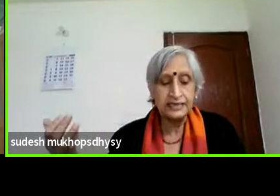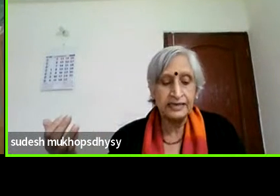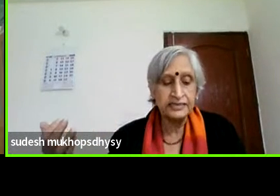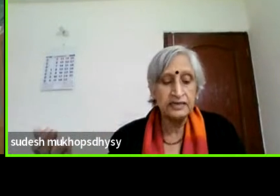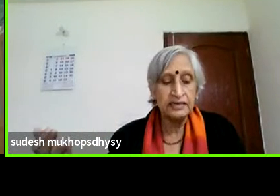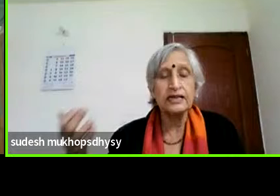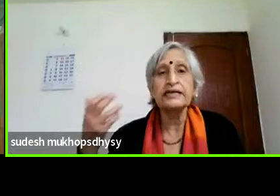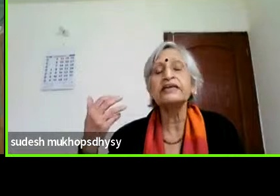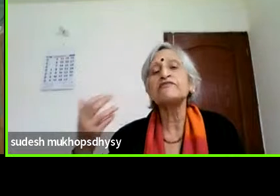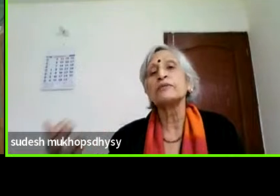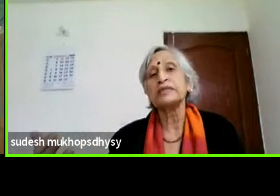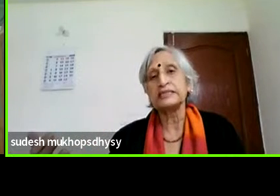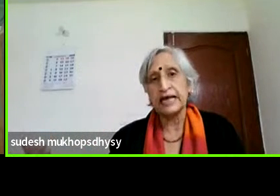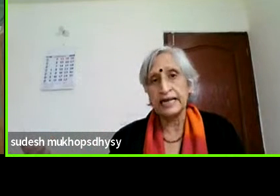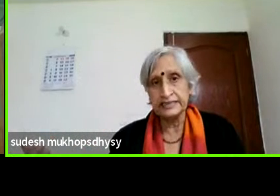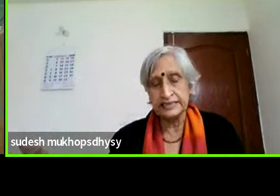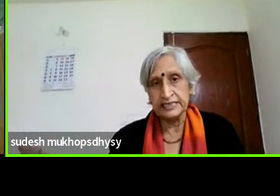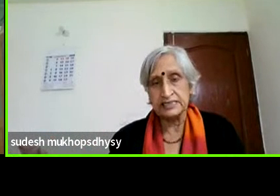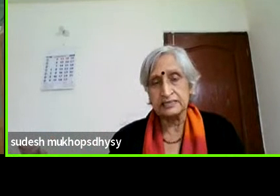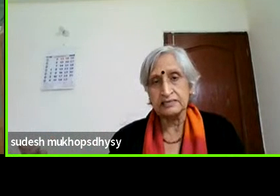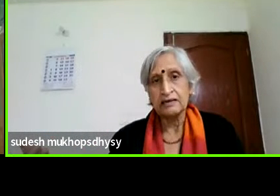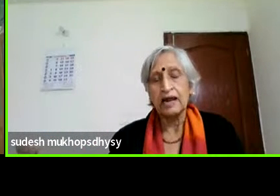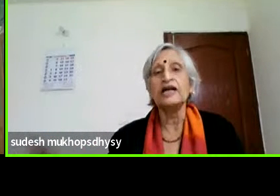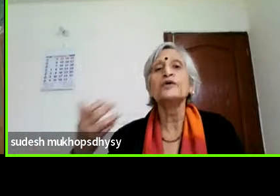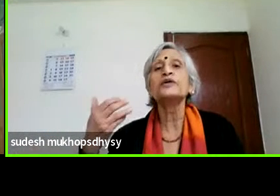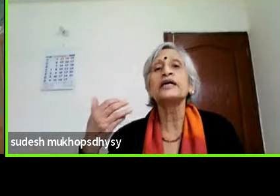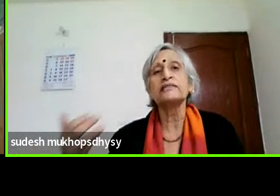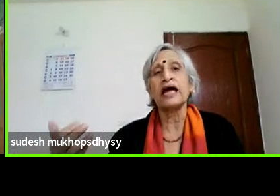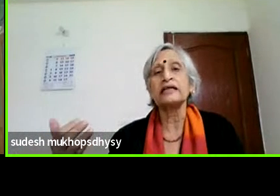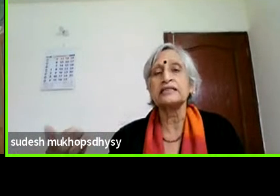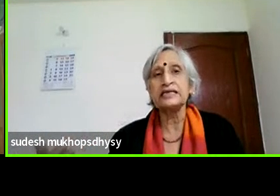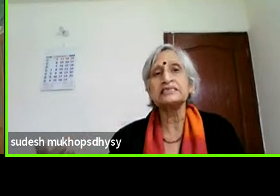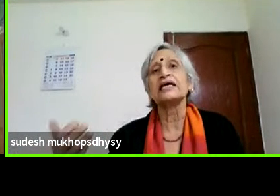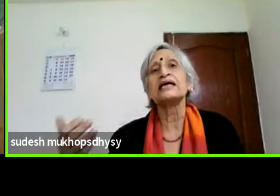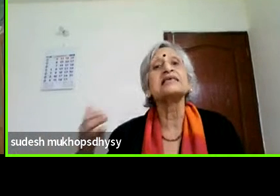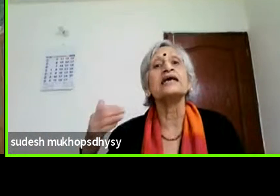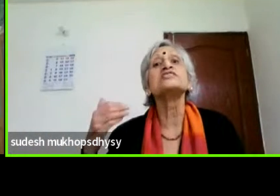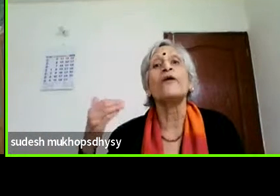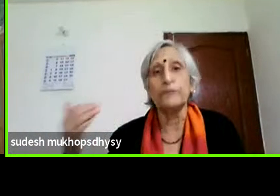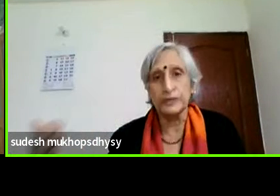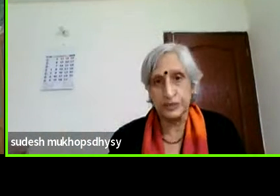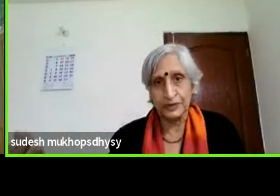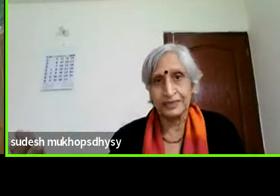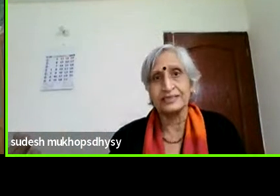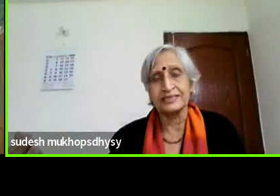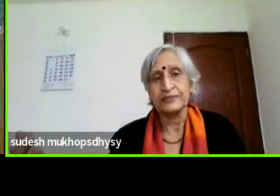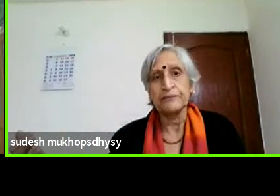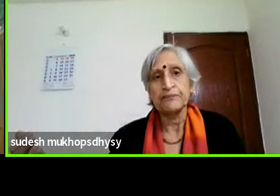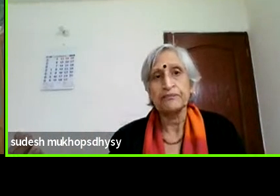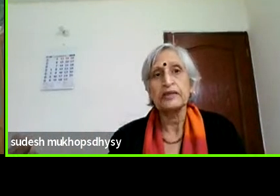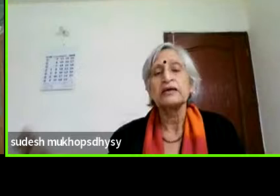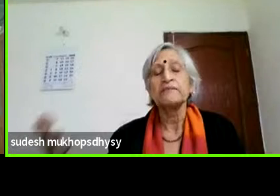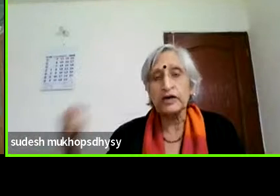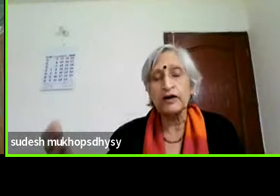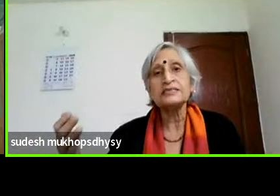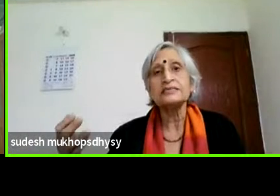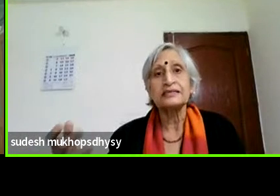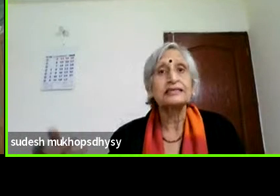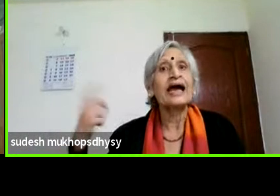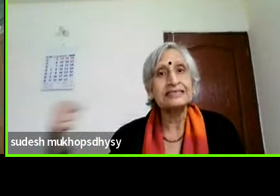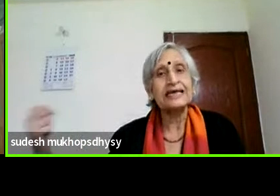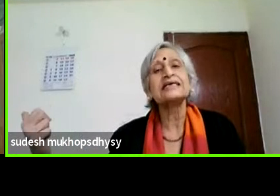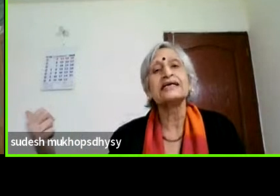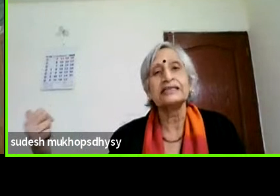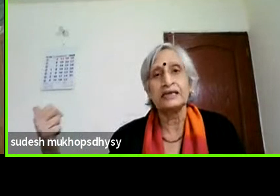first lesson is learning from the challenges and looking at these things as opportunities.